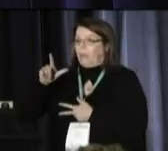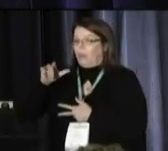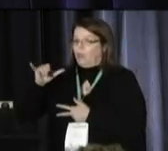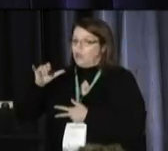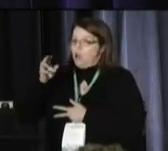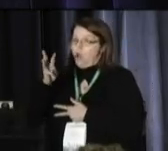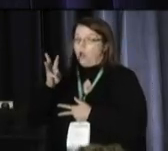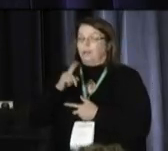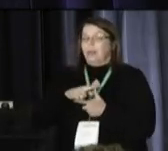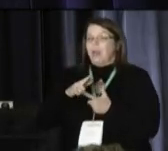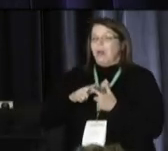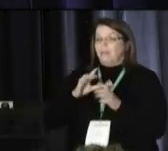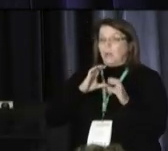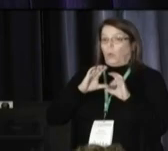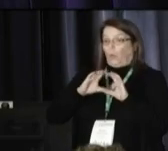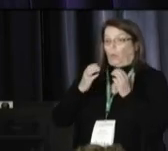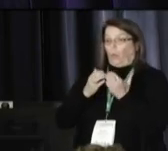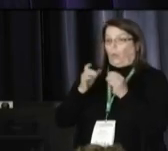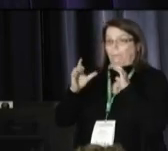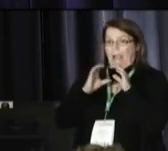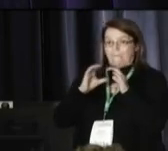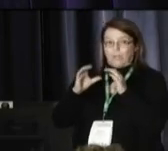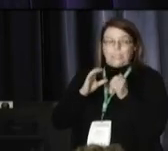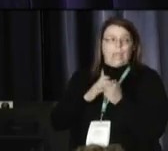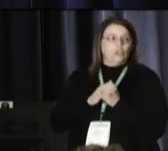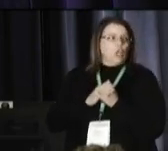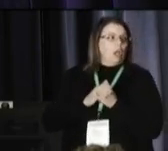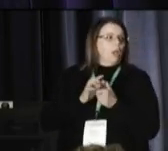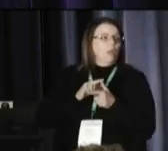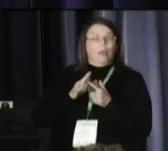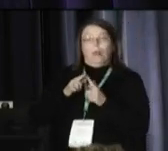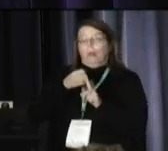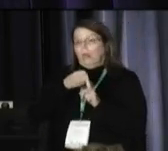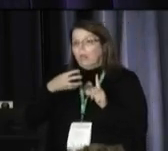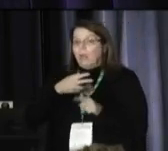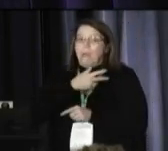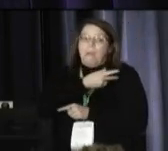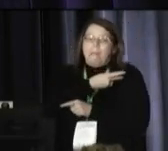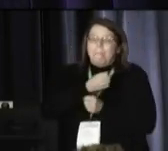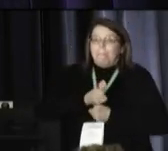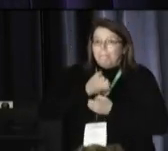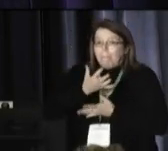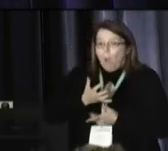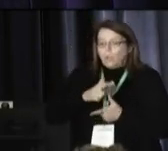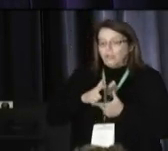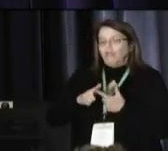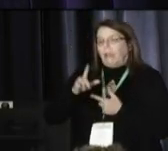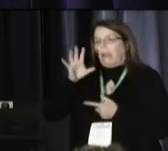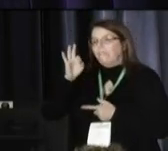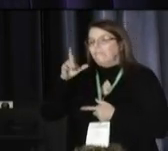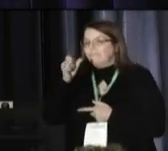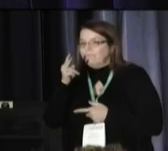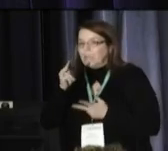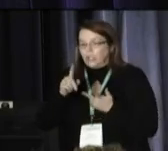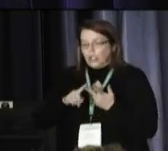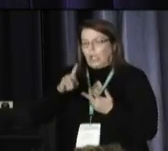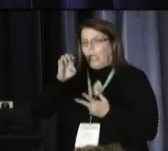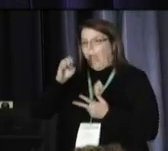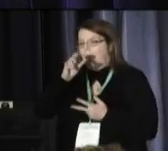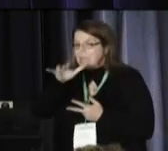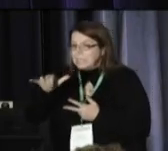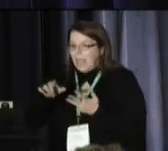of these multi-talented artists spans poetry, fiction, essay, memoir, YA